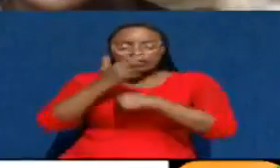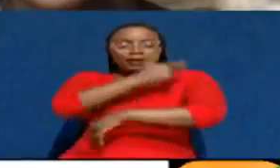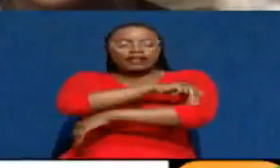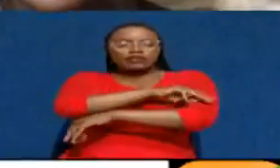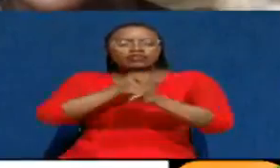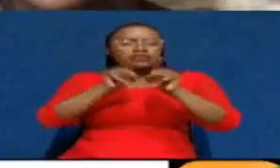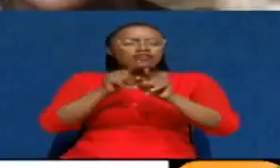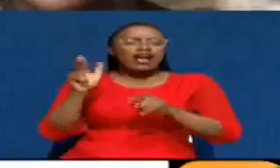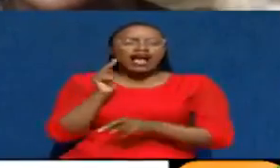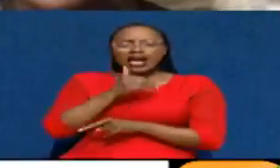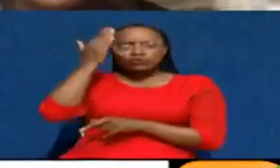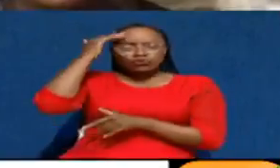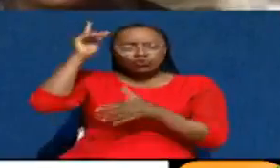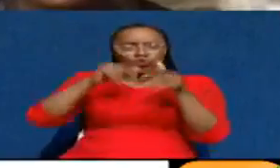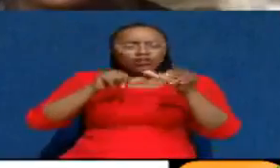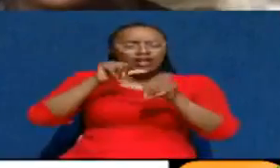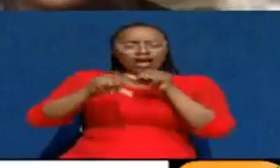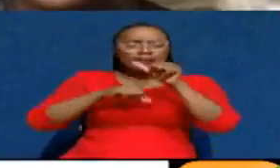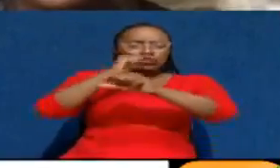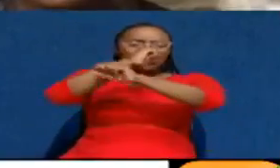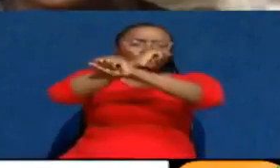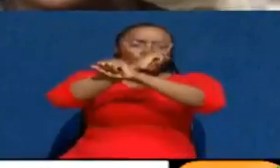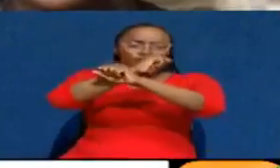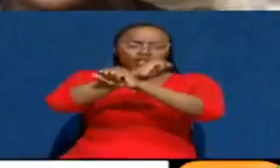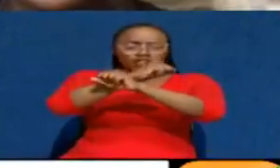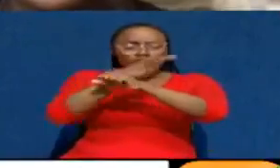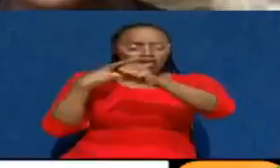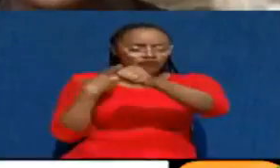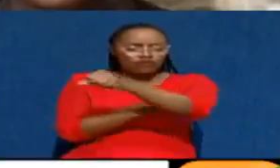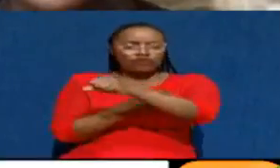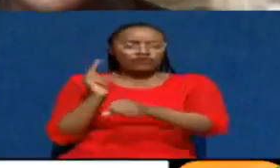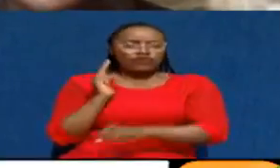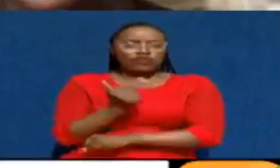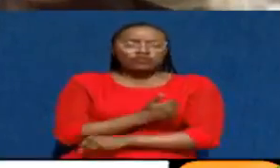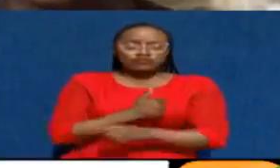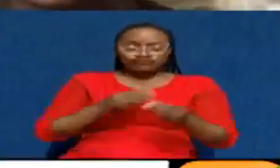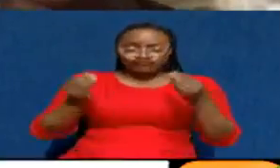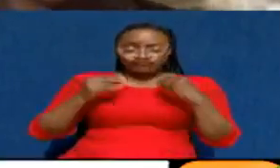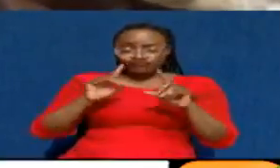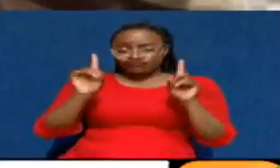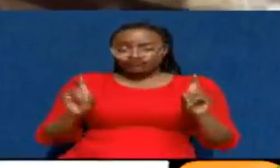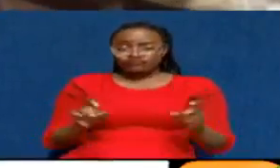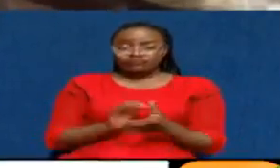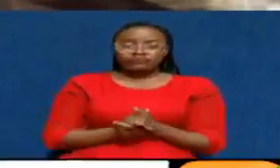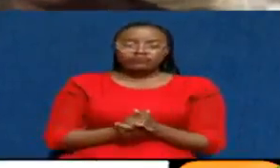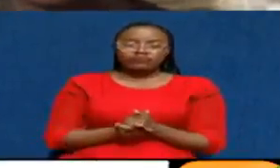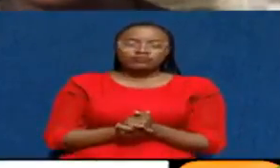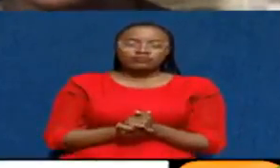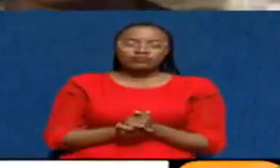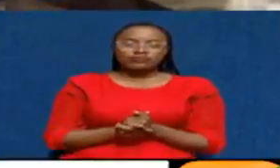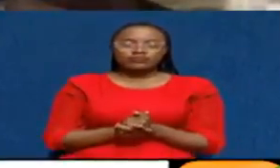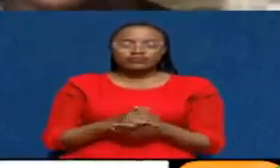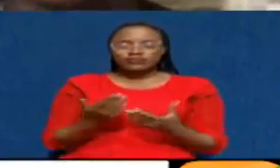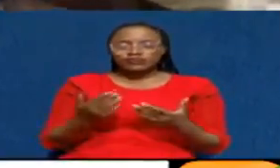well. What do we now know about the kind of protection vaccines offer us? Thanks, Wahiga. So in terms